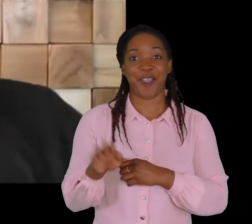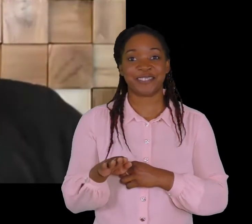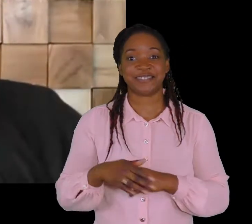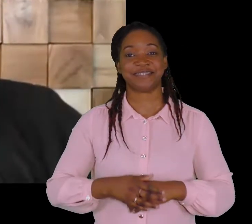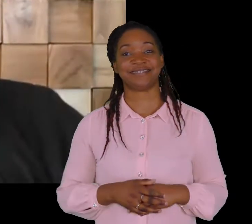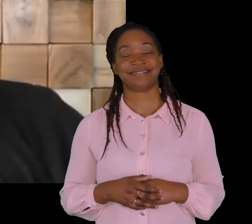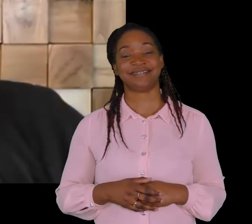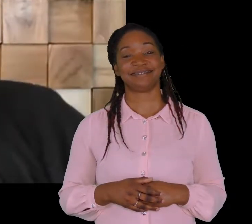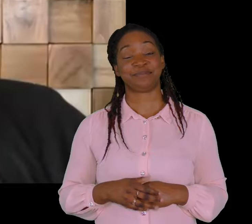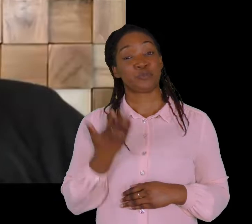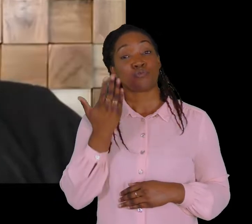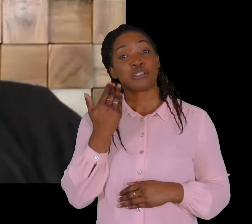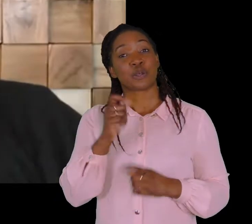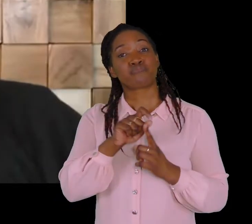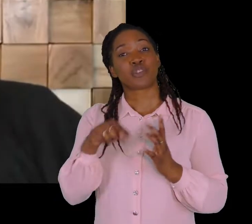his back garden.